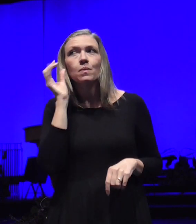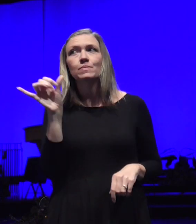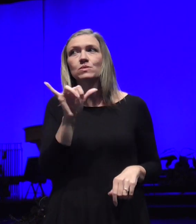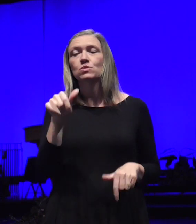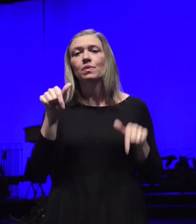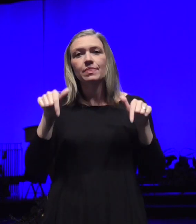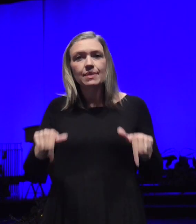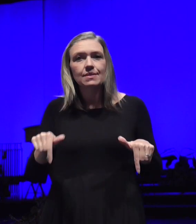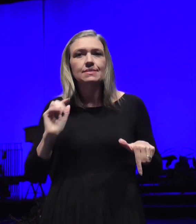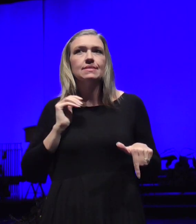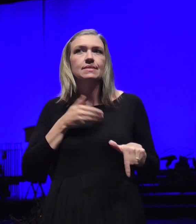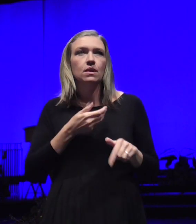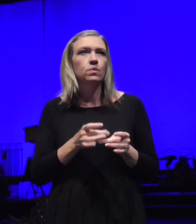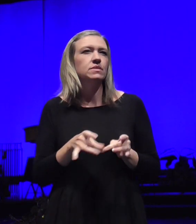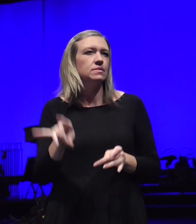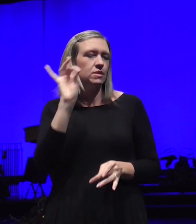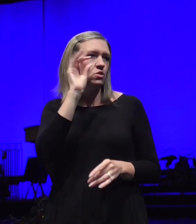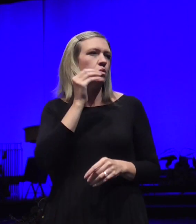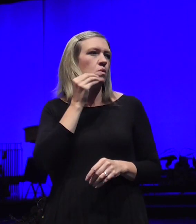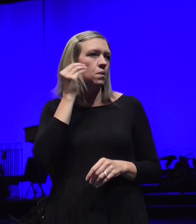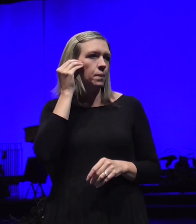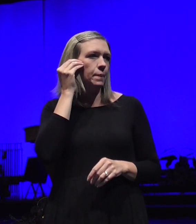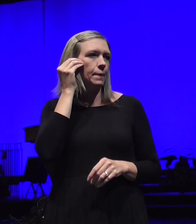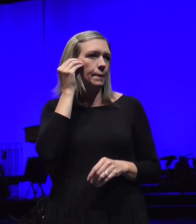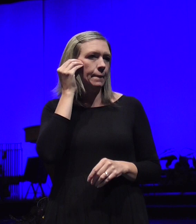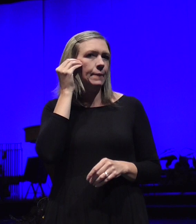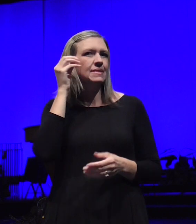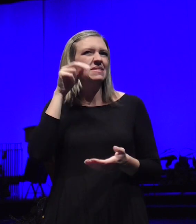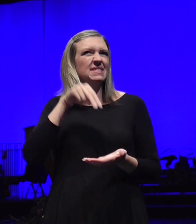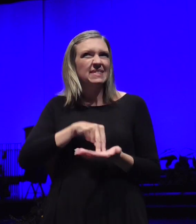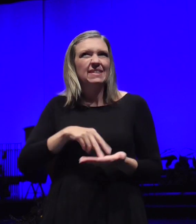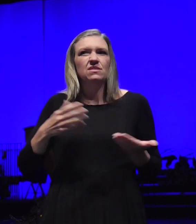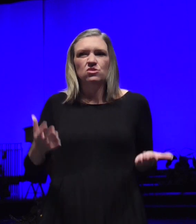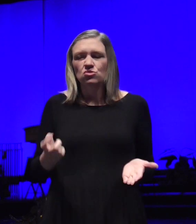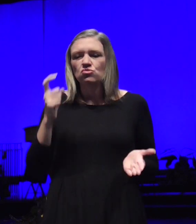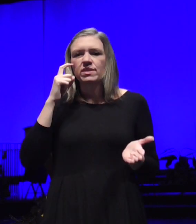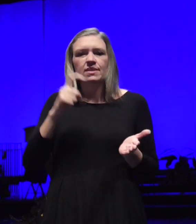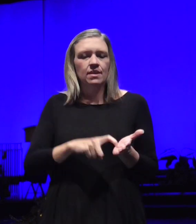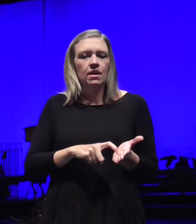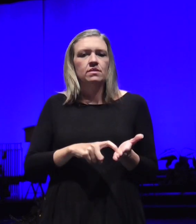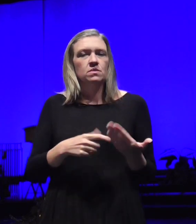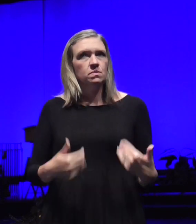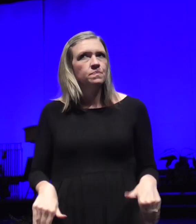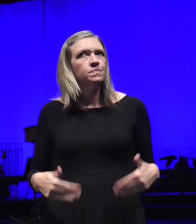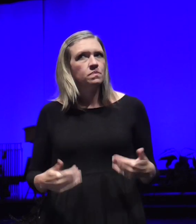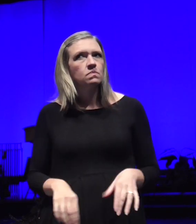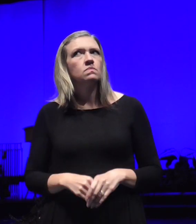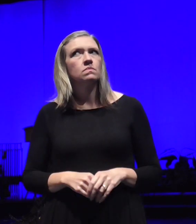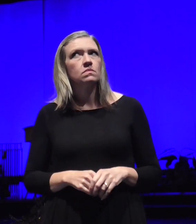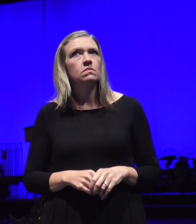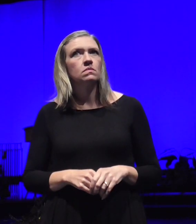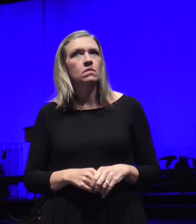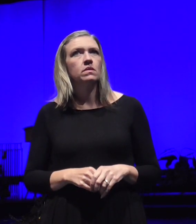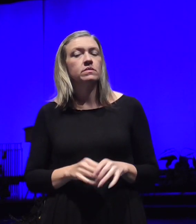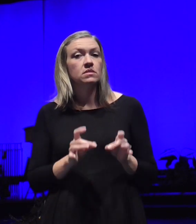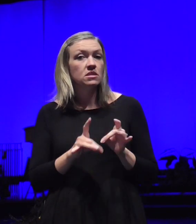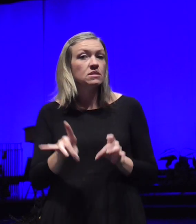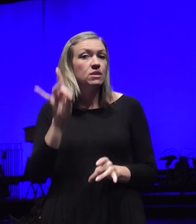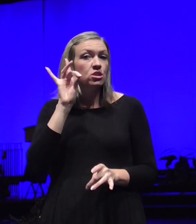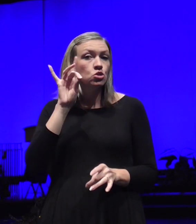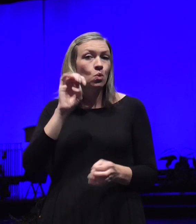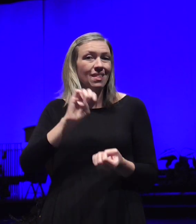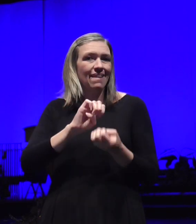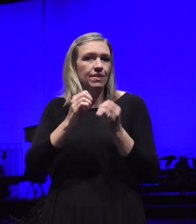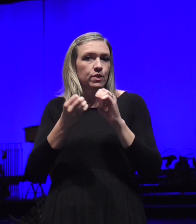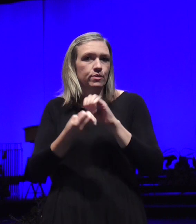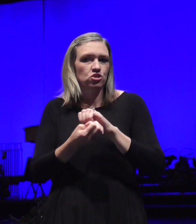This is our spiritual home. And to recognize that there's a spiritual evolution